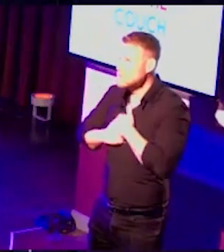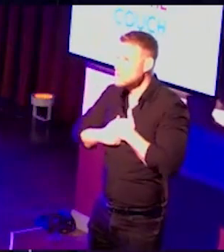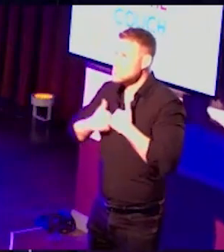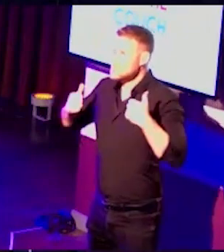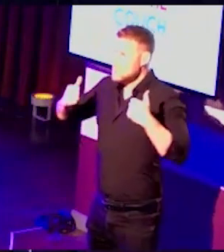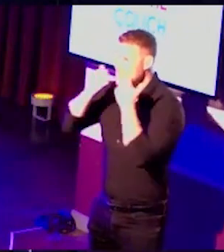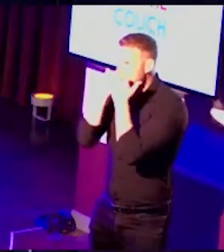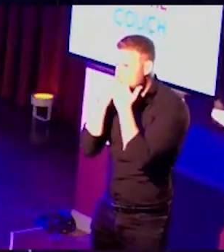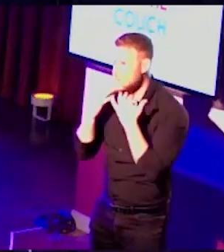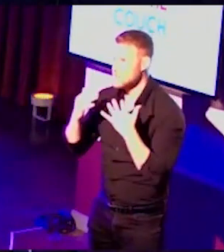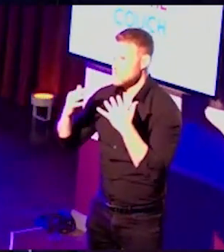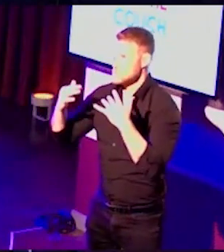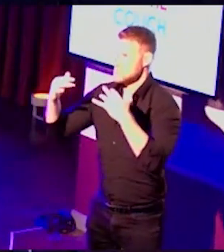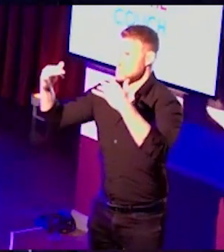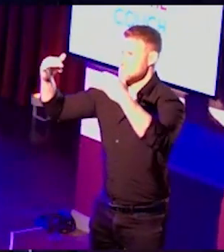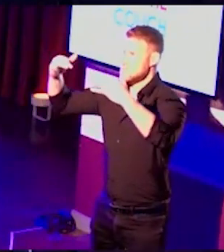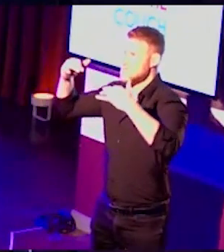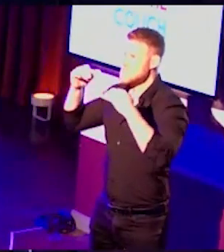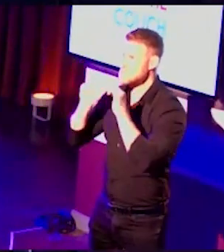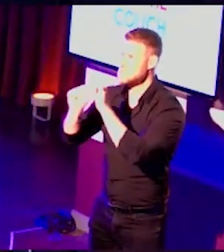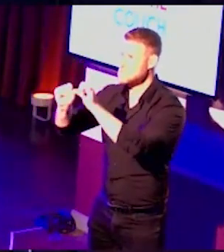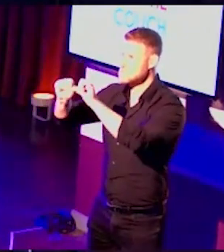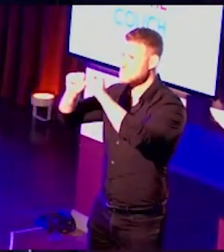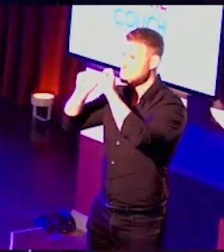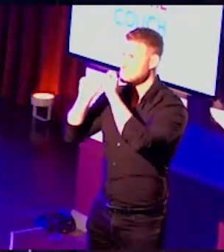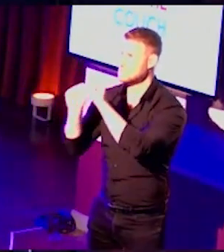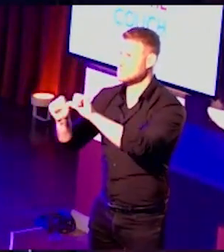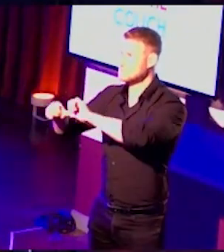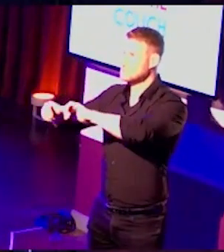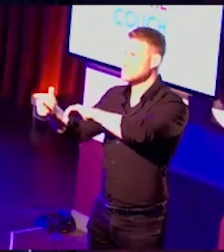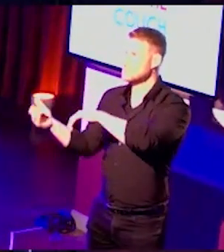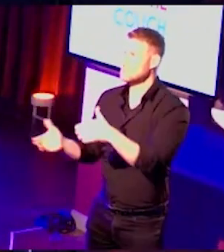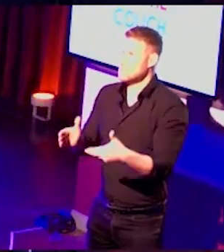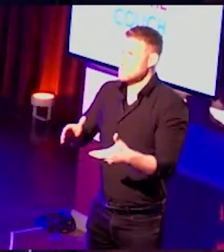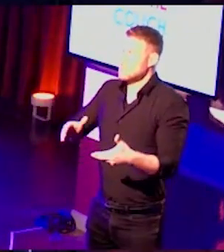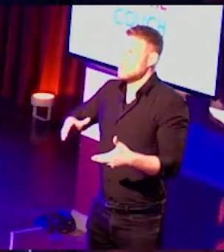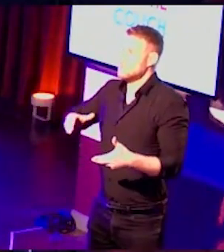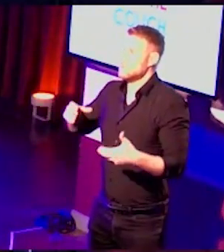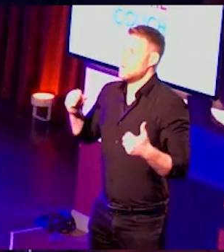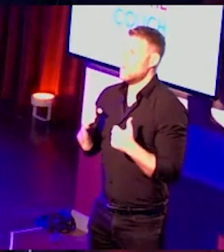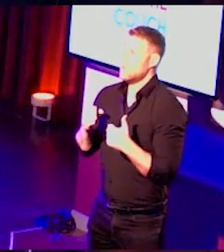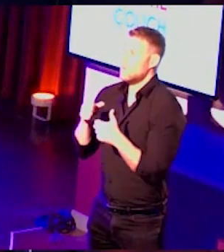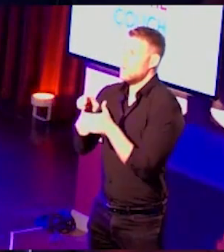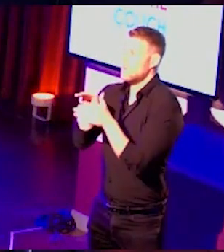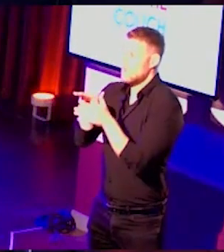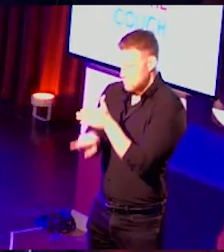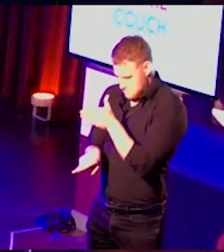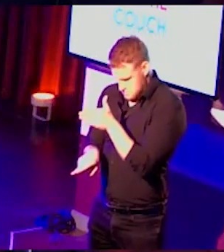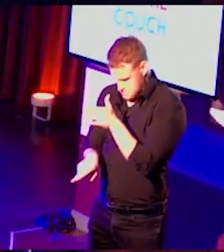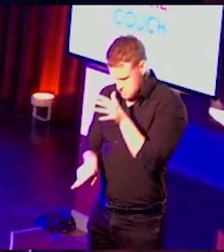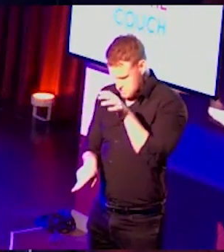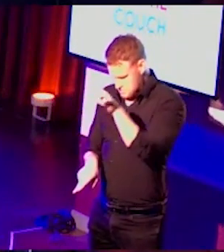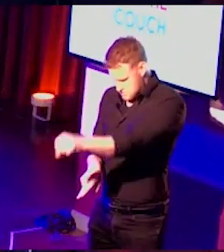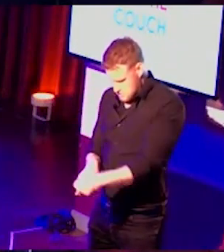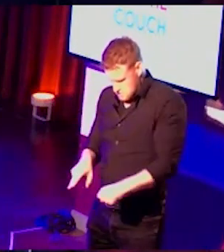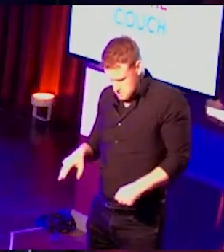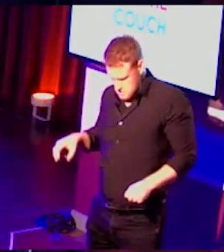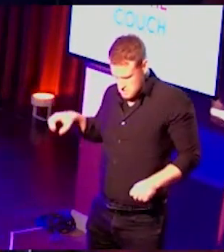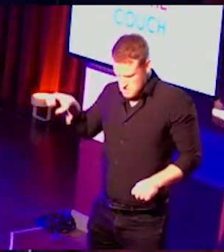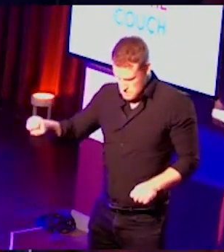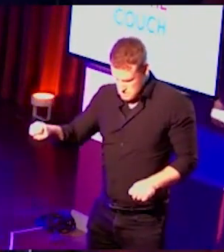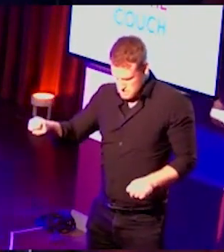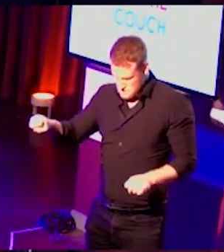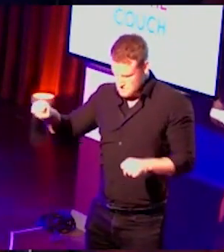until my body's cold. Row, row, row until your arms are stone, until your